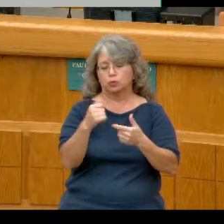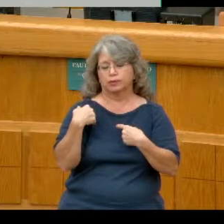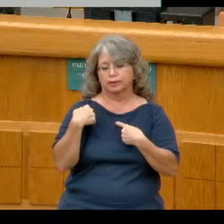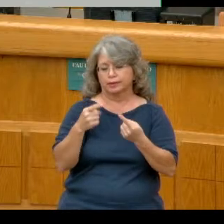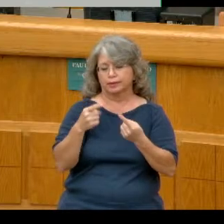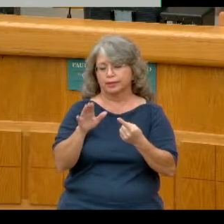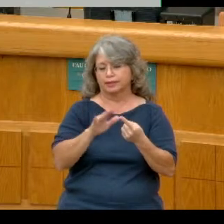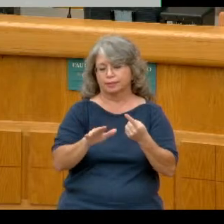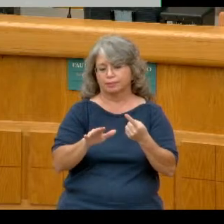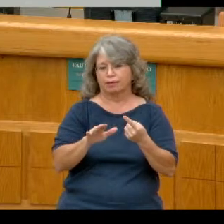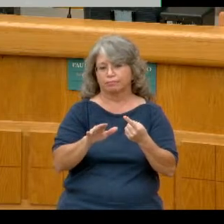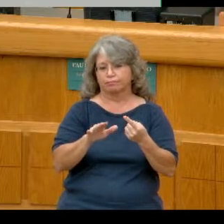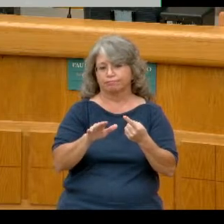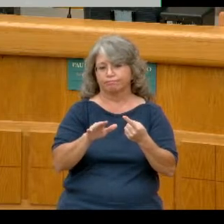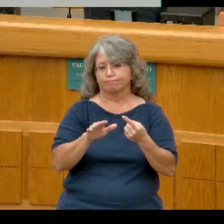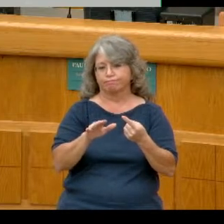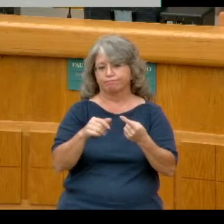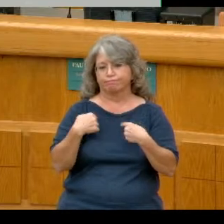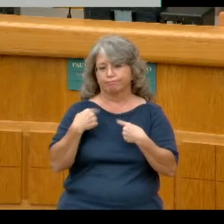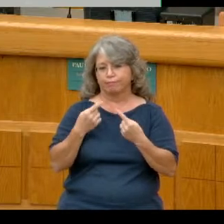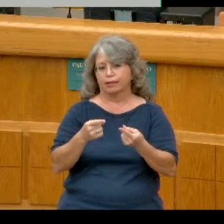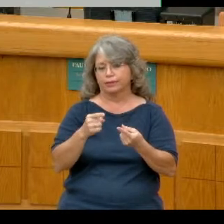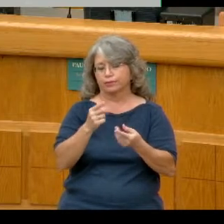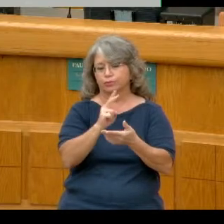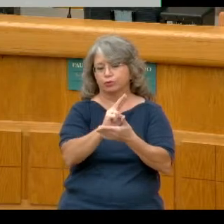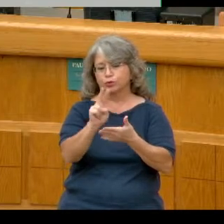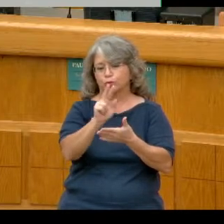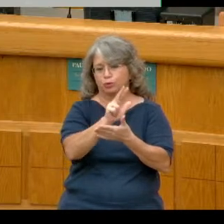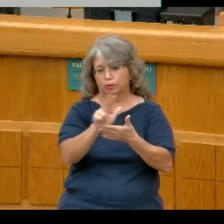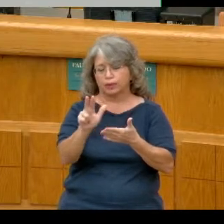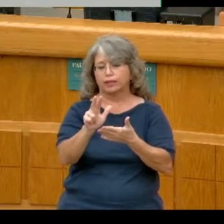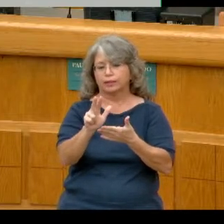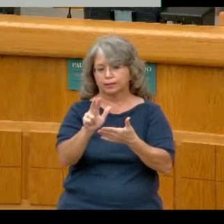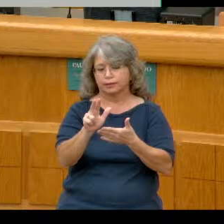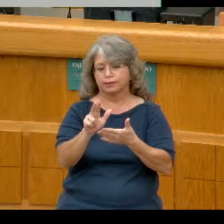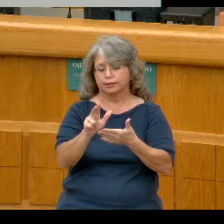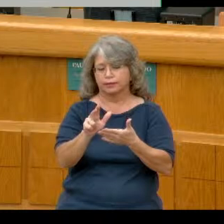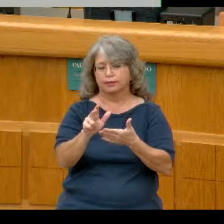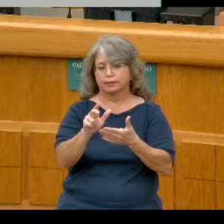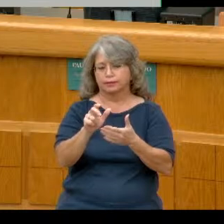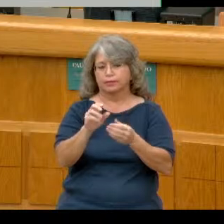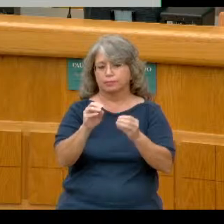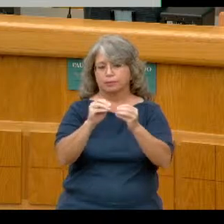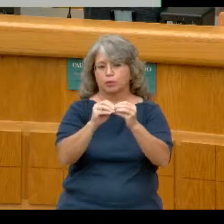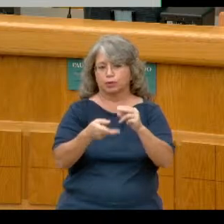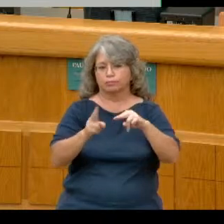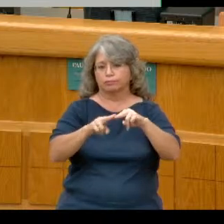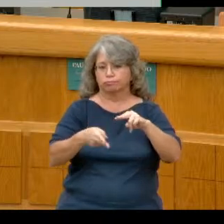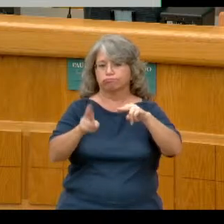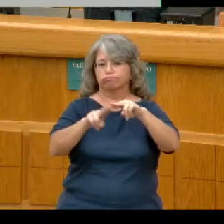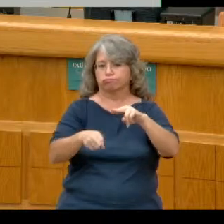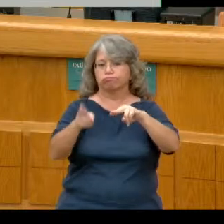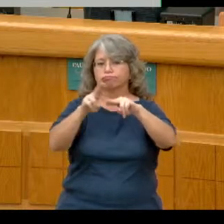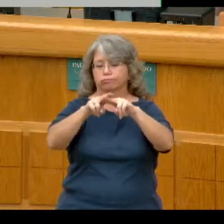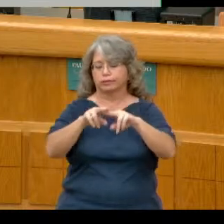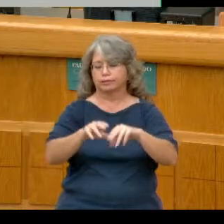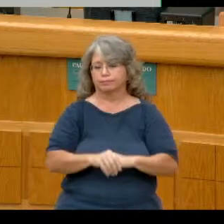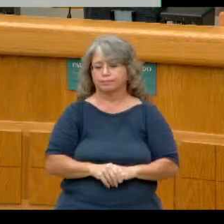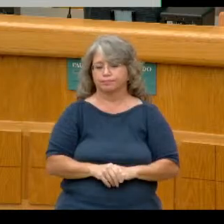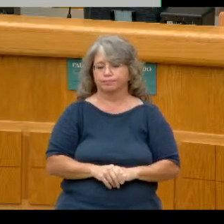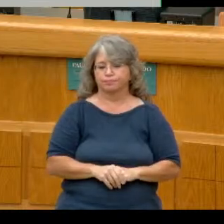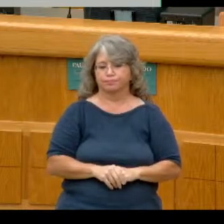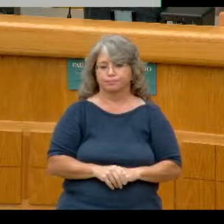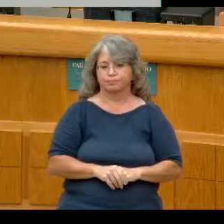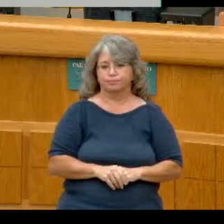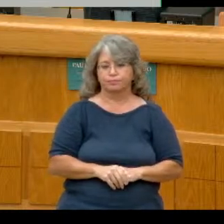mid-October have kicked up and are getting steady levels of new cases of COVID-19. So we transitioned